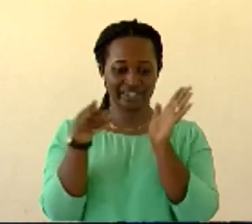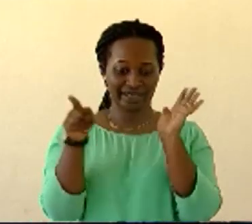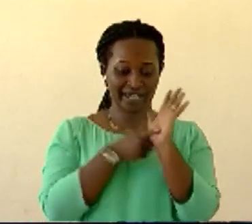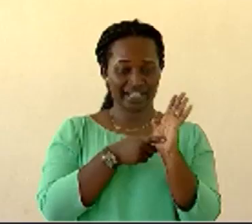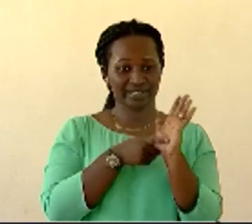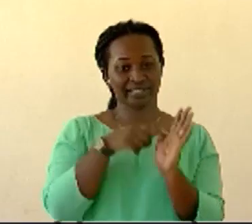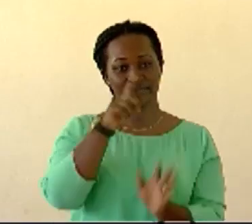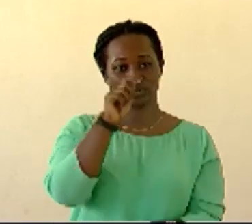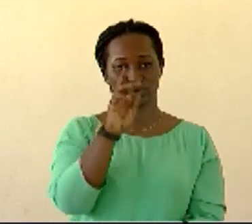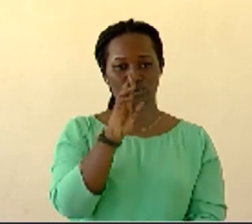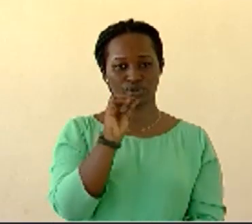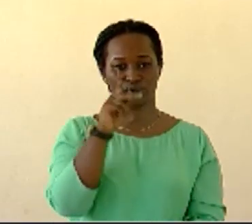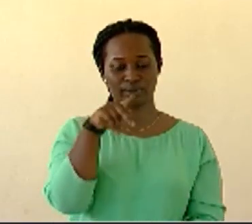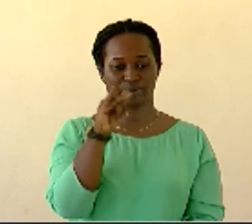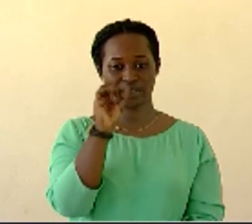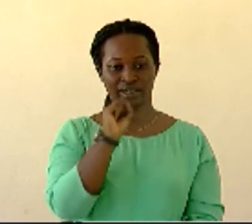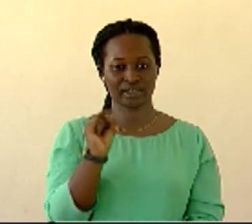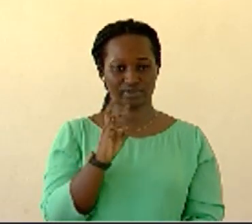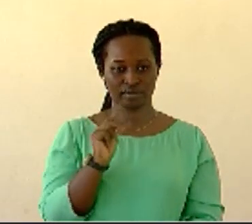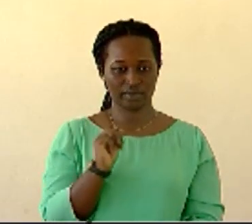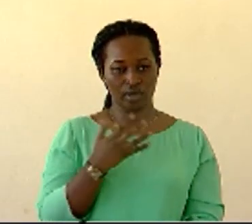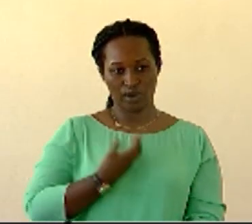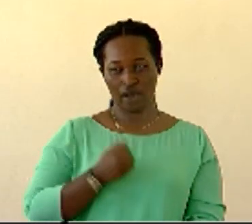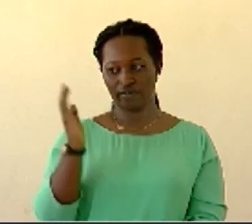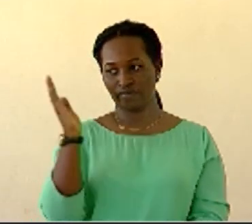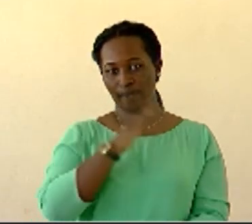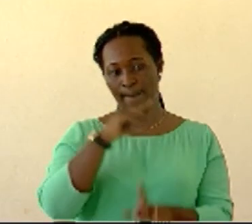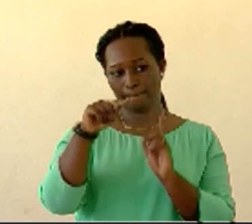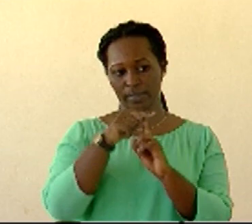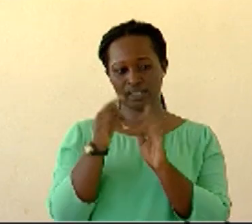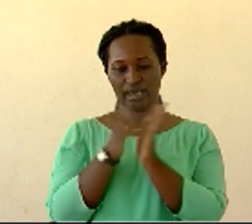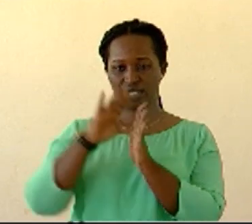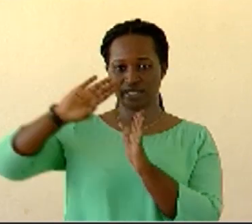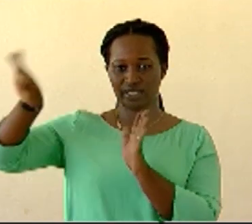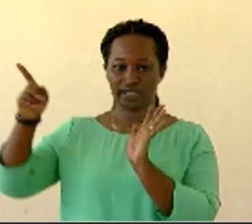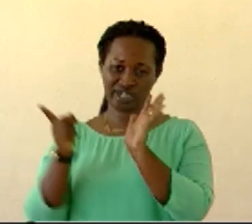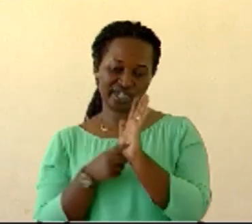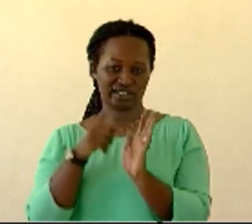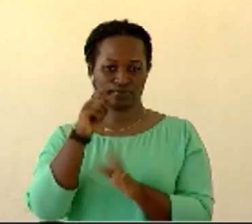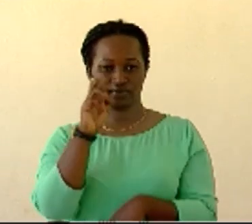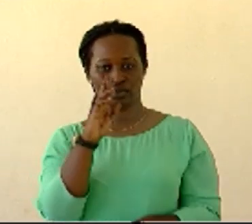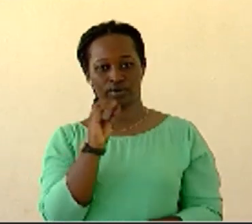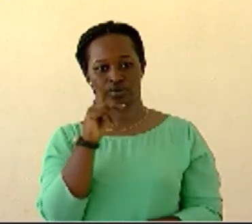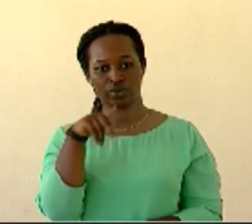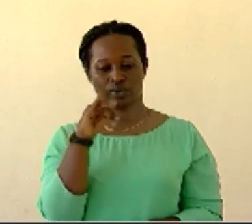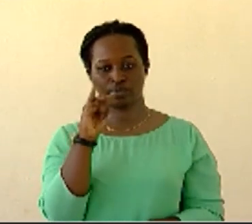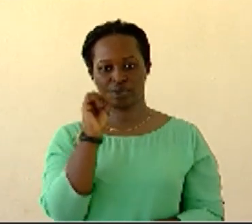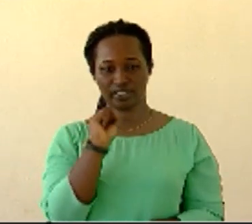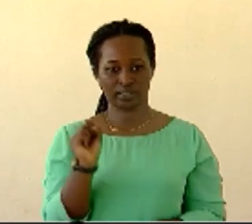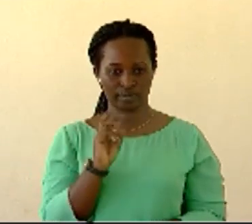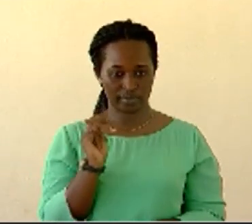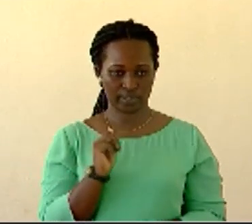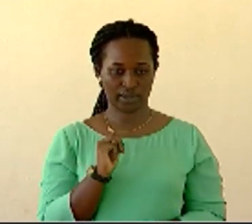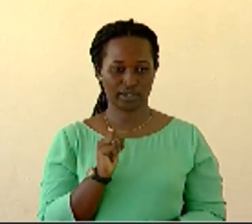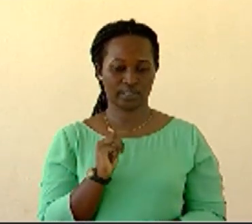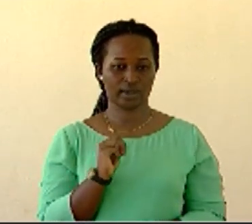tropism. Here we have positive tropism, and here we have negative tropism. Positive